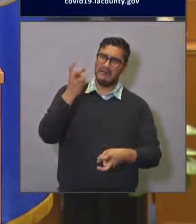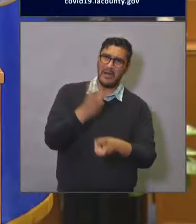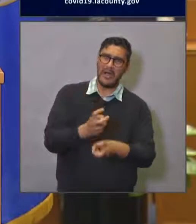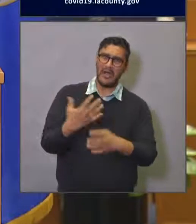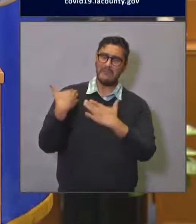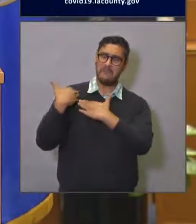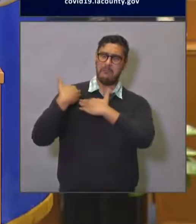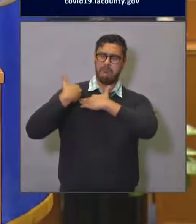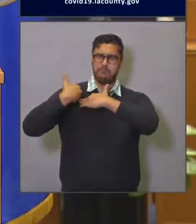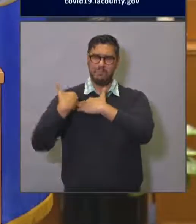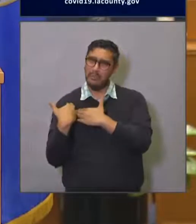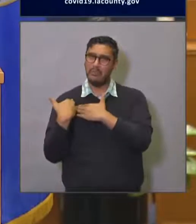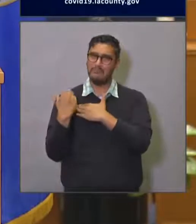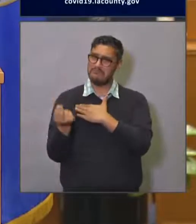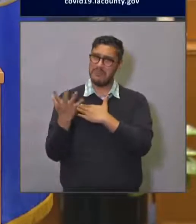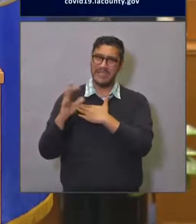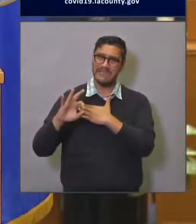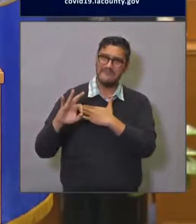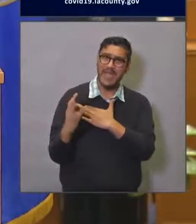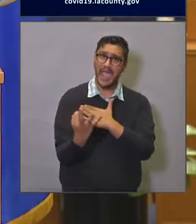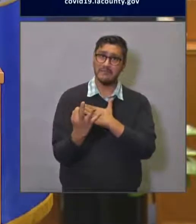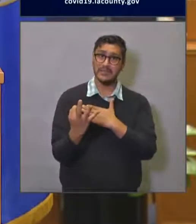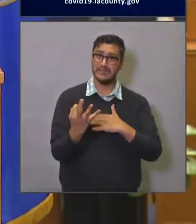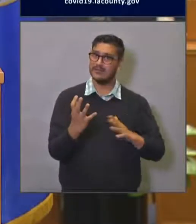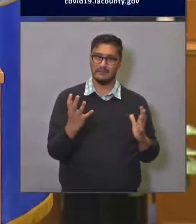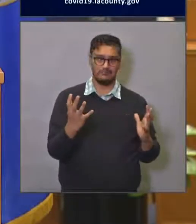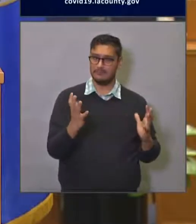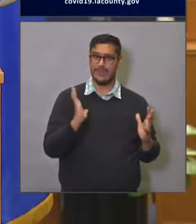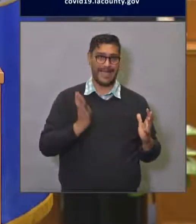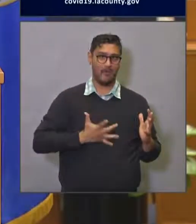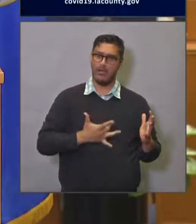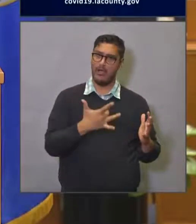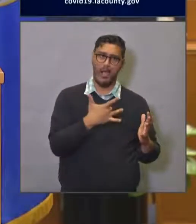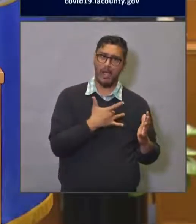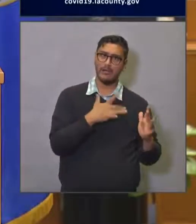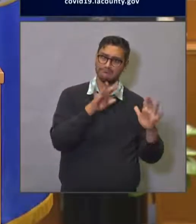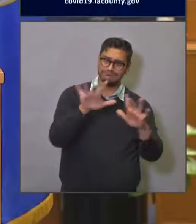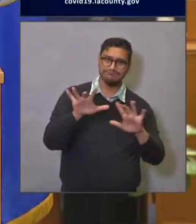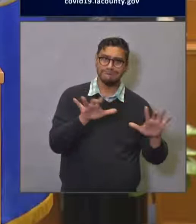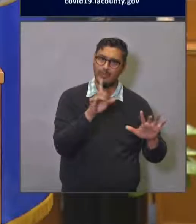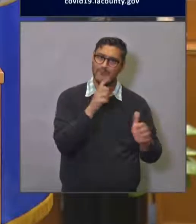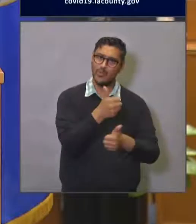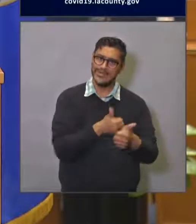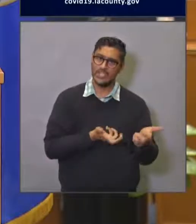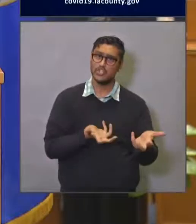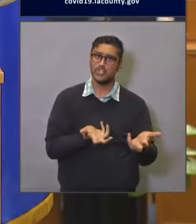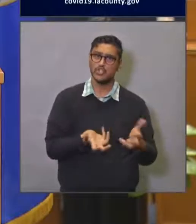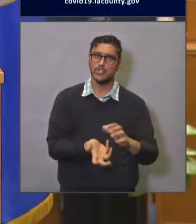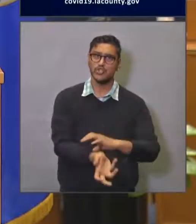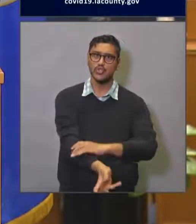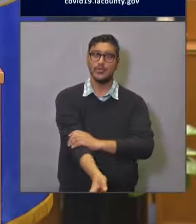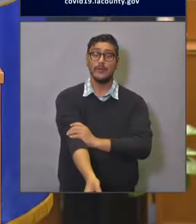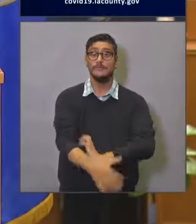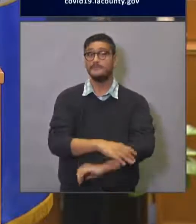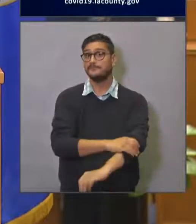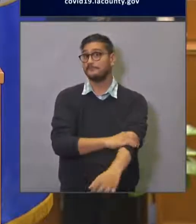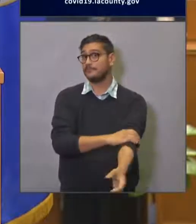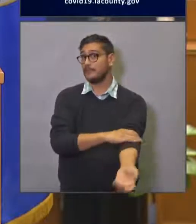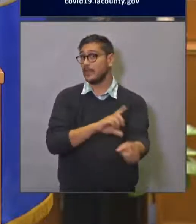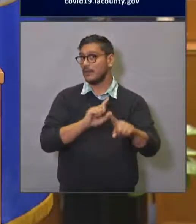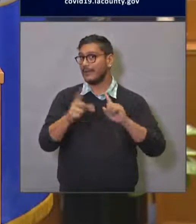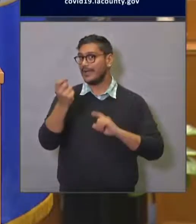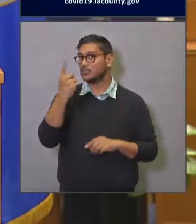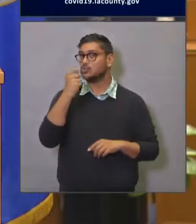families. And our hearts go out to everyone. But I do think it is hard to be months into